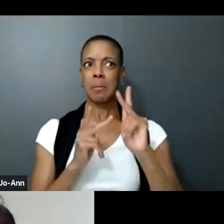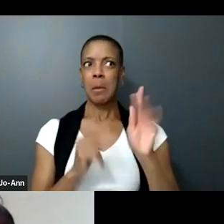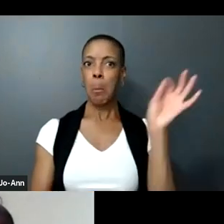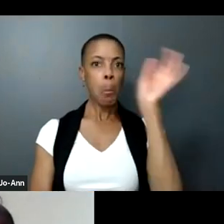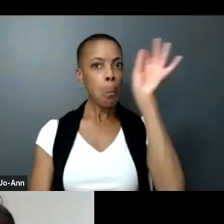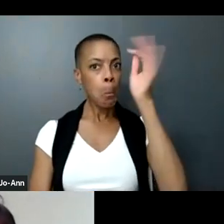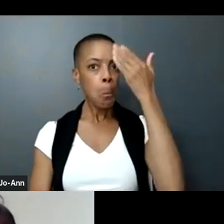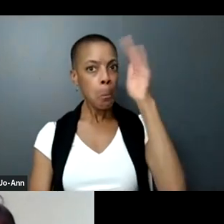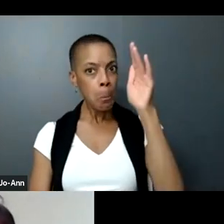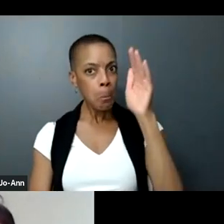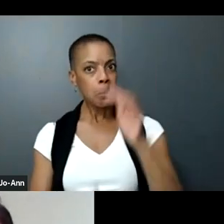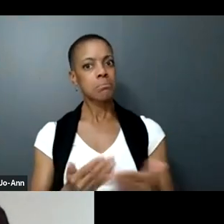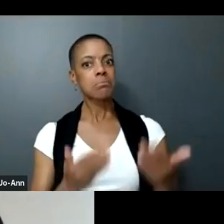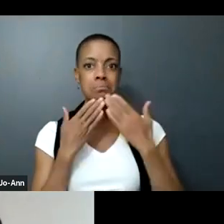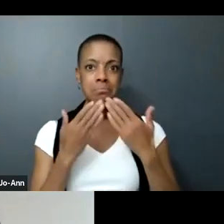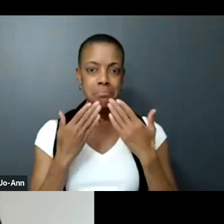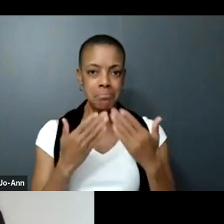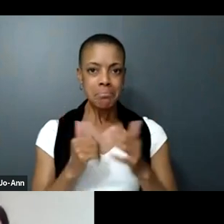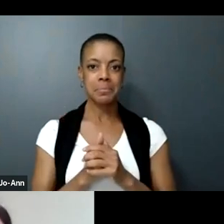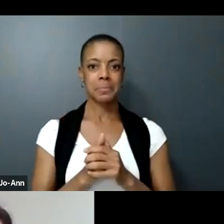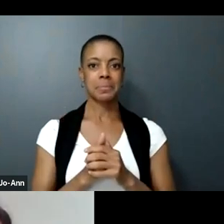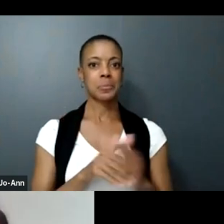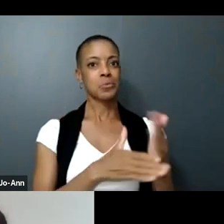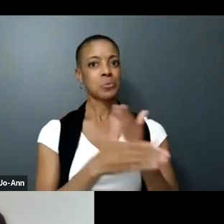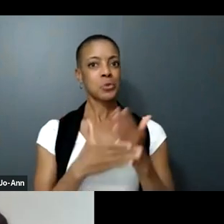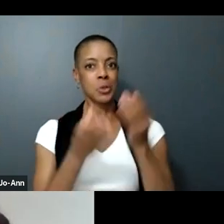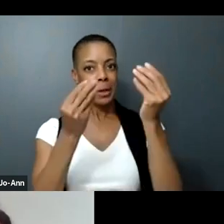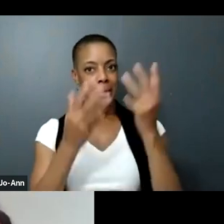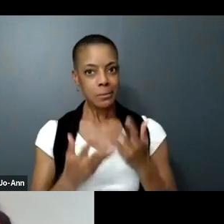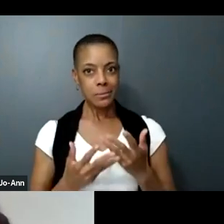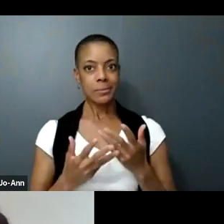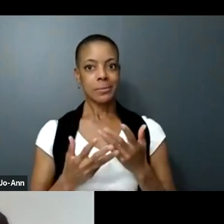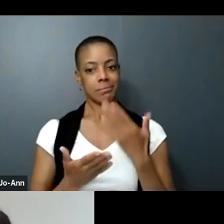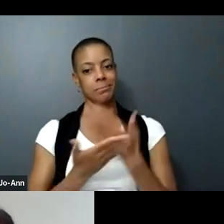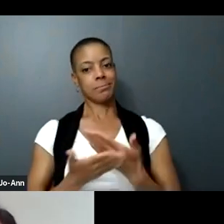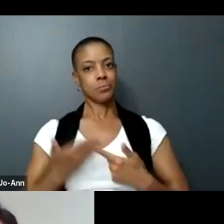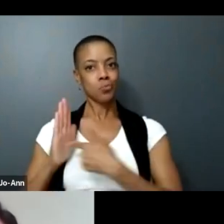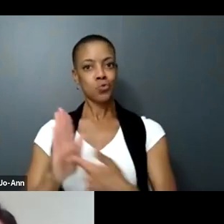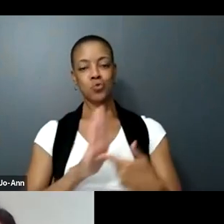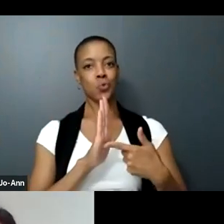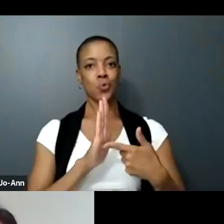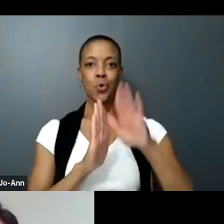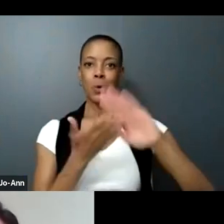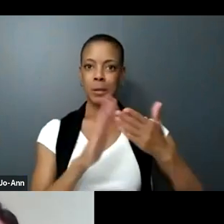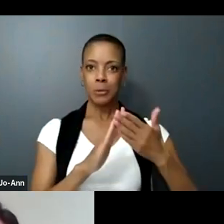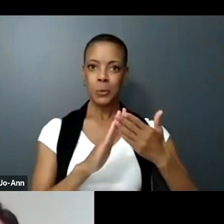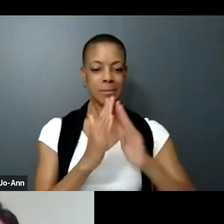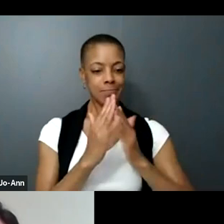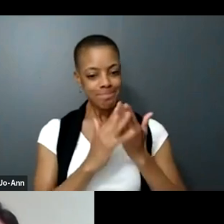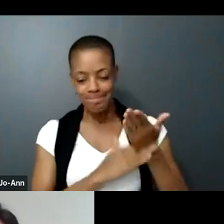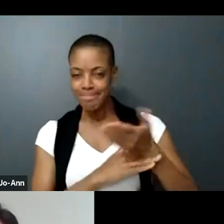that. So Miigwech for sharing that and showing how resilient the community of Alderville really is and has been